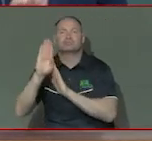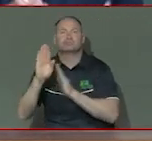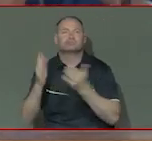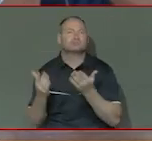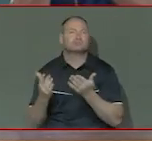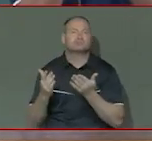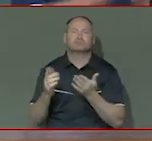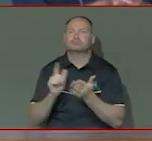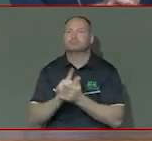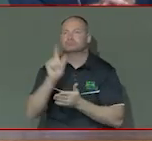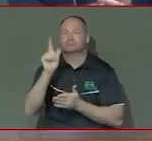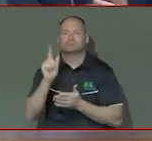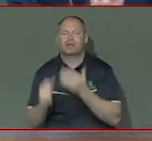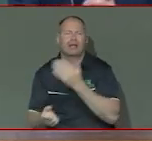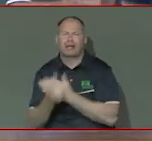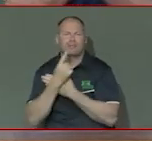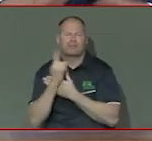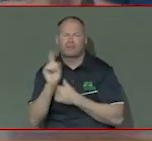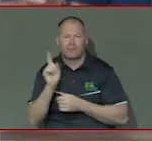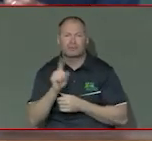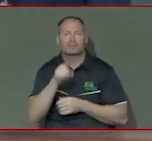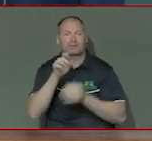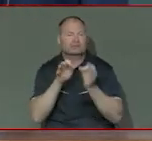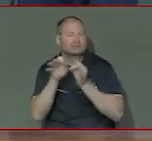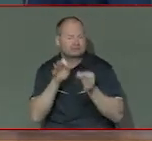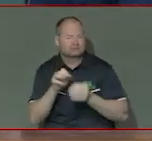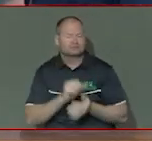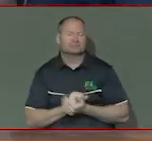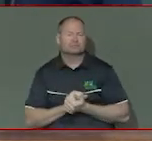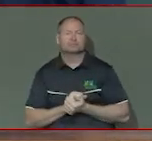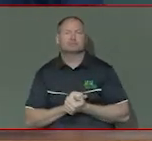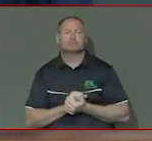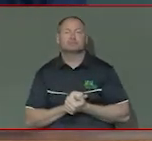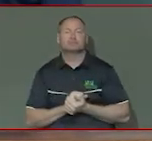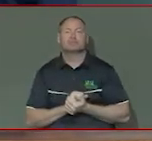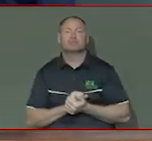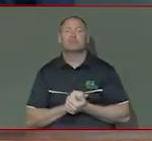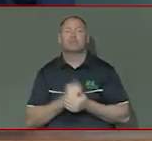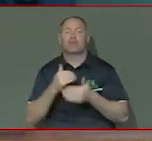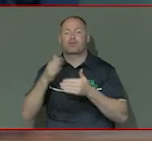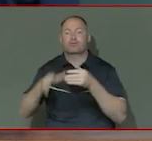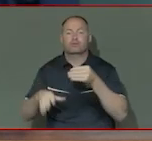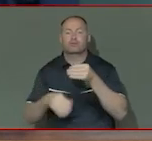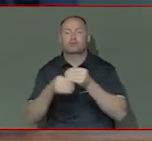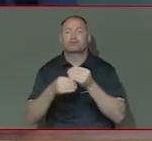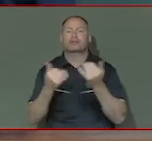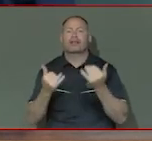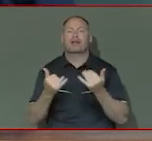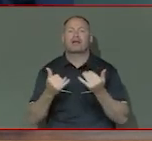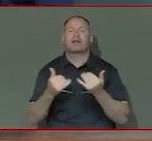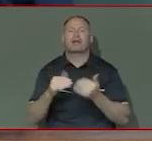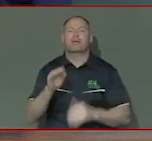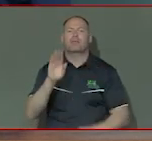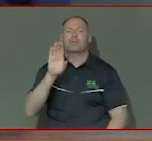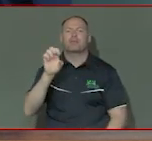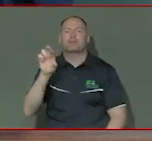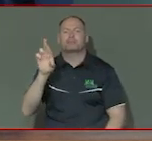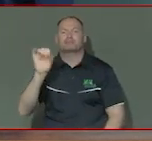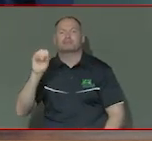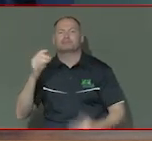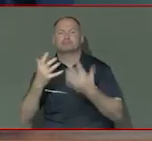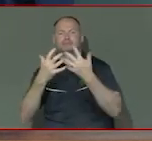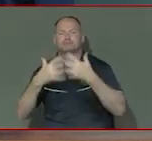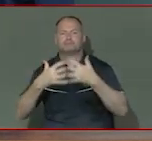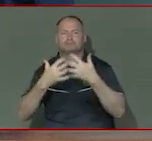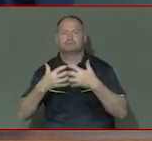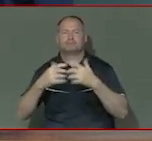doesn't matter. You must say what happened. And then you will say positive gearing because the return is bigger